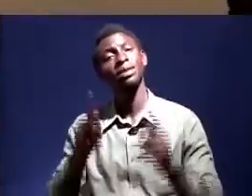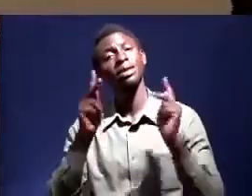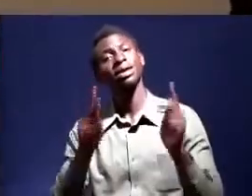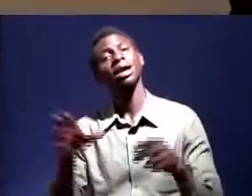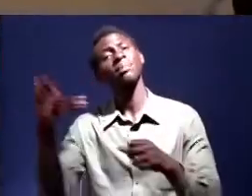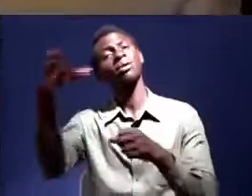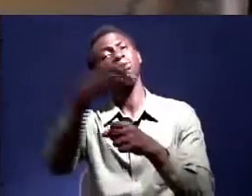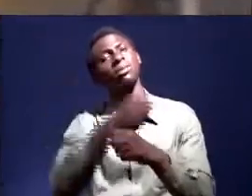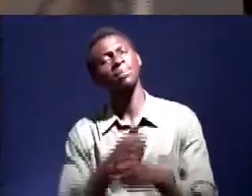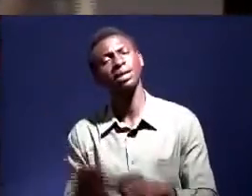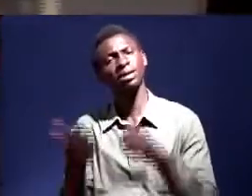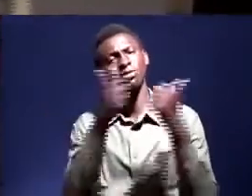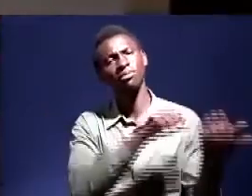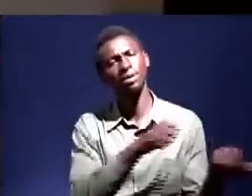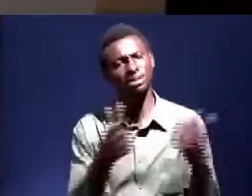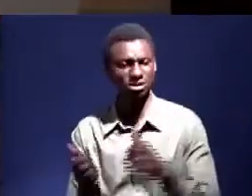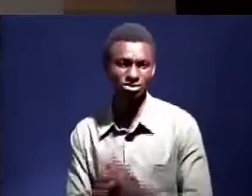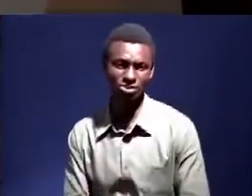even as an Adventist,